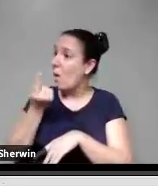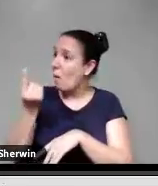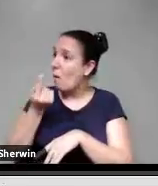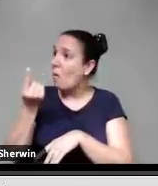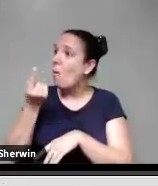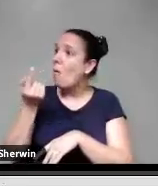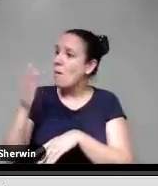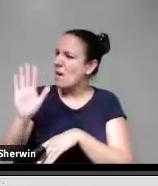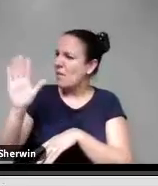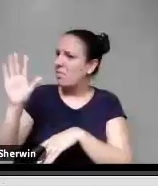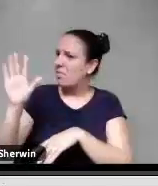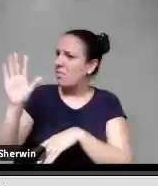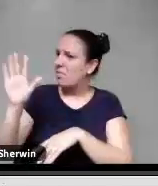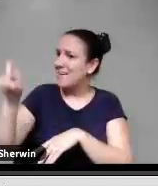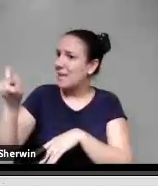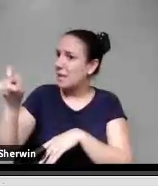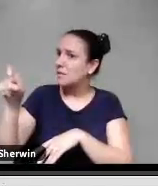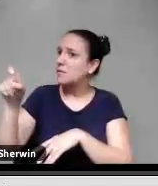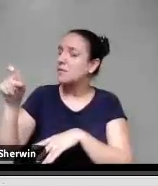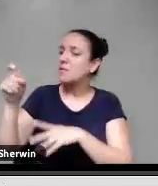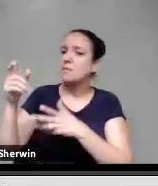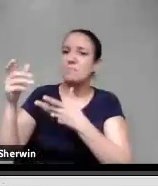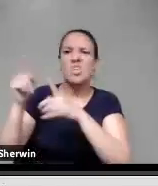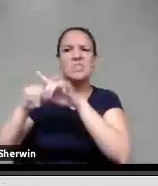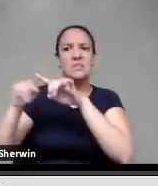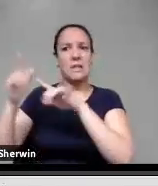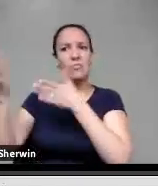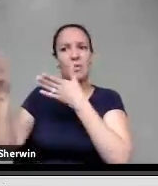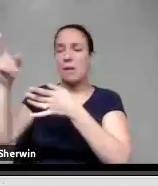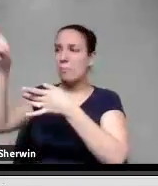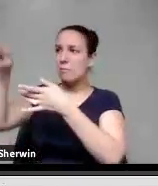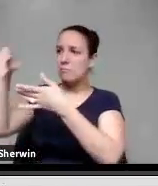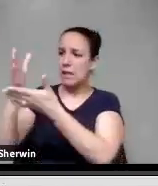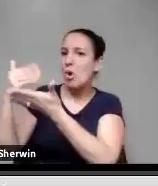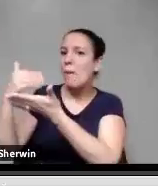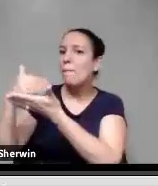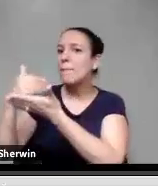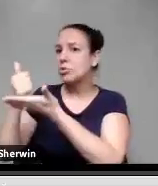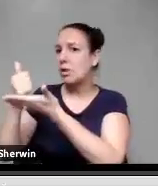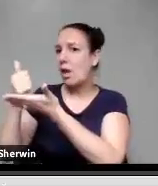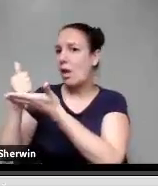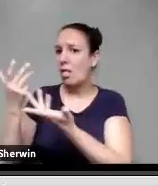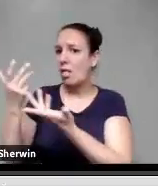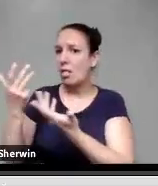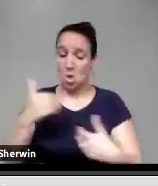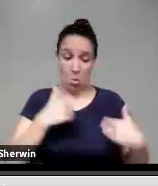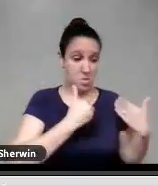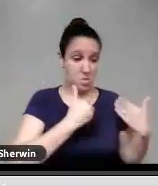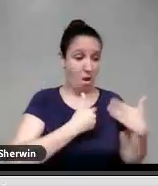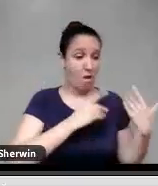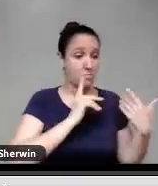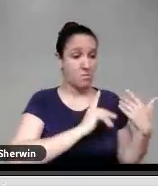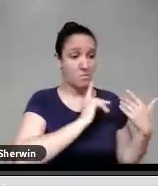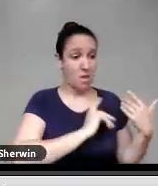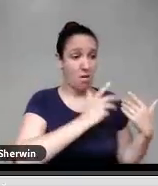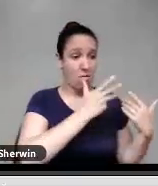different issues, such as they need budget help or something like that. You have young single parents. You